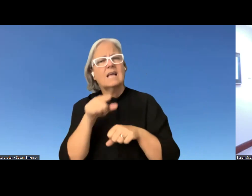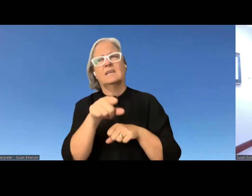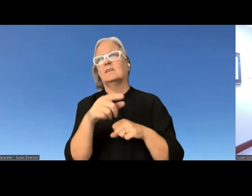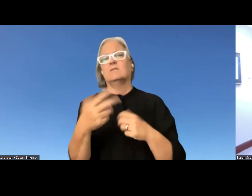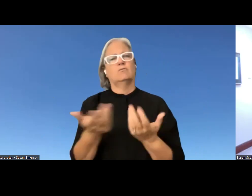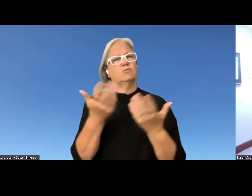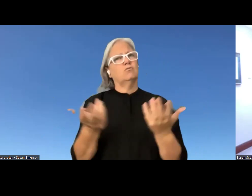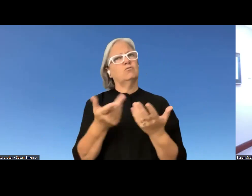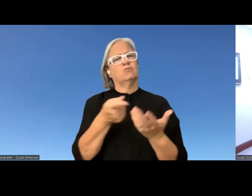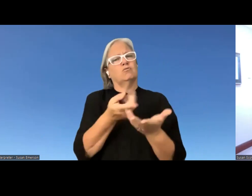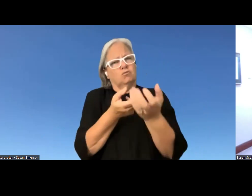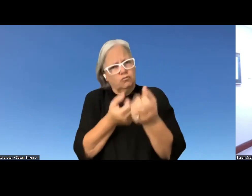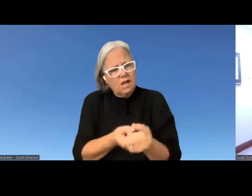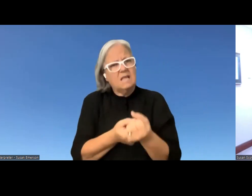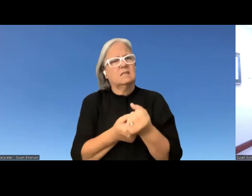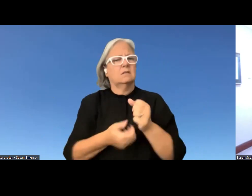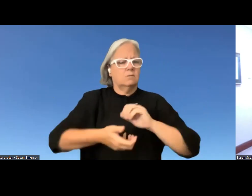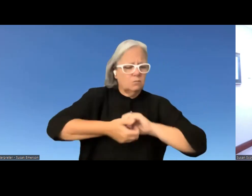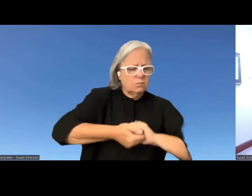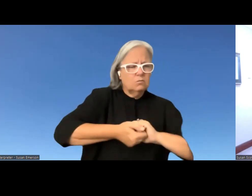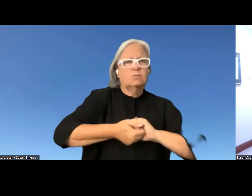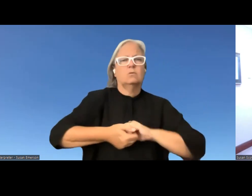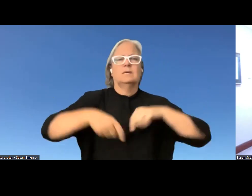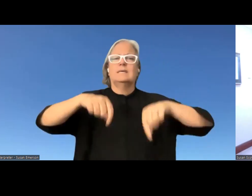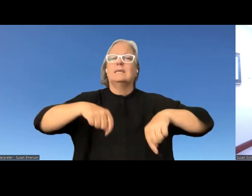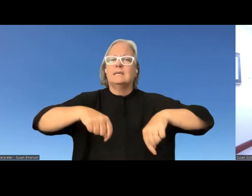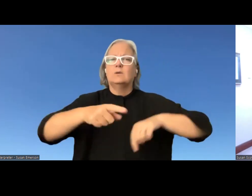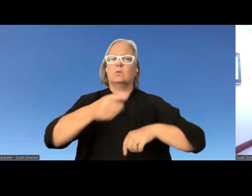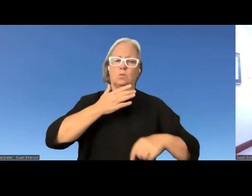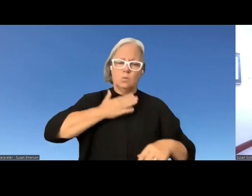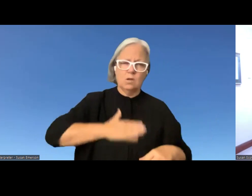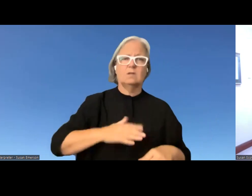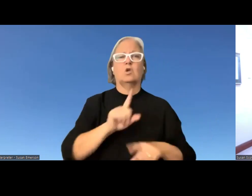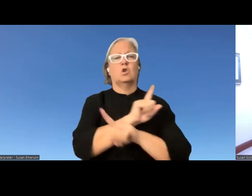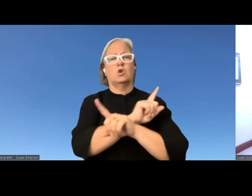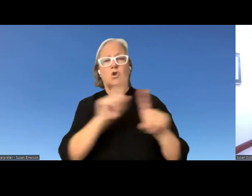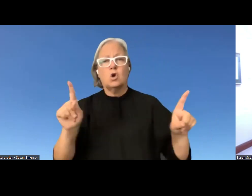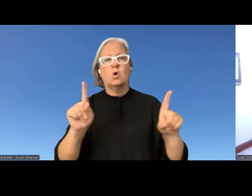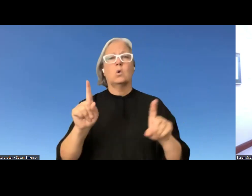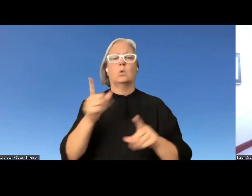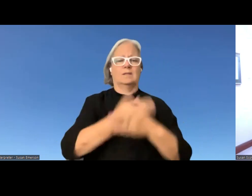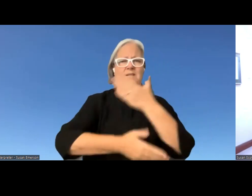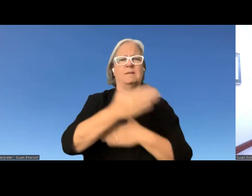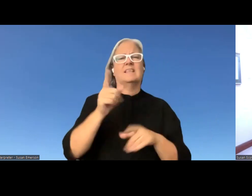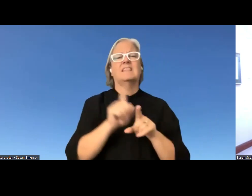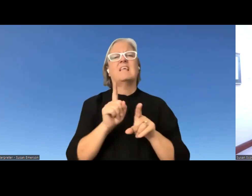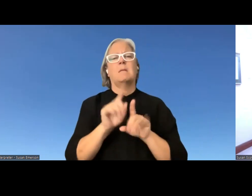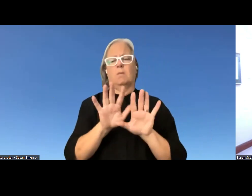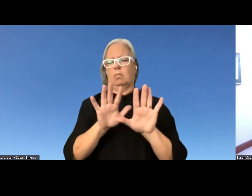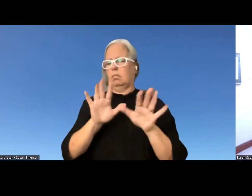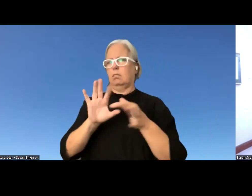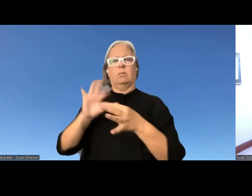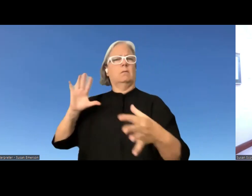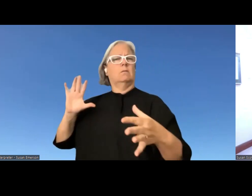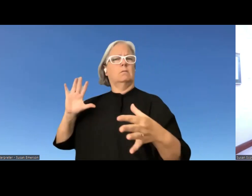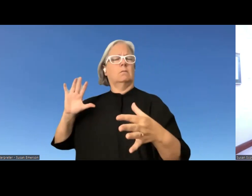partner in this bigger aim of ensuring that no one is left behind. Now, for